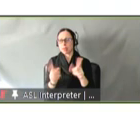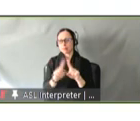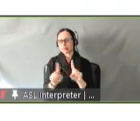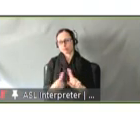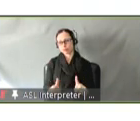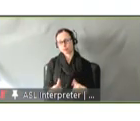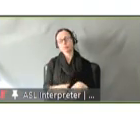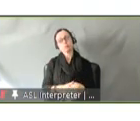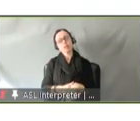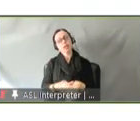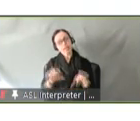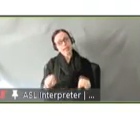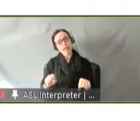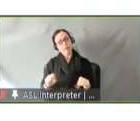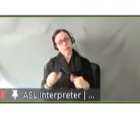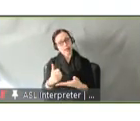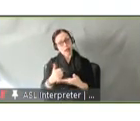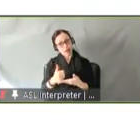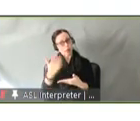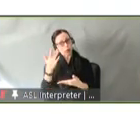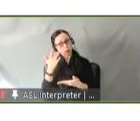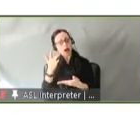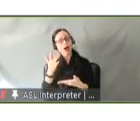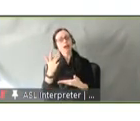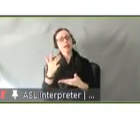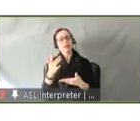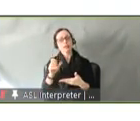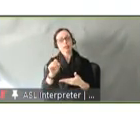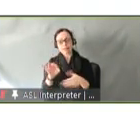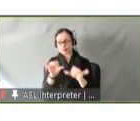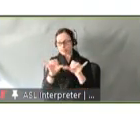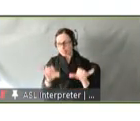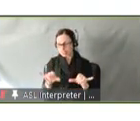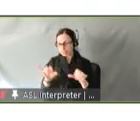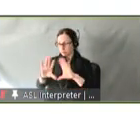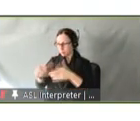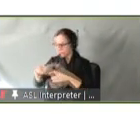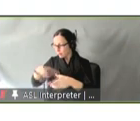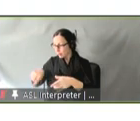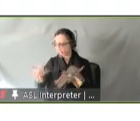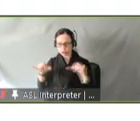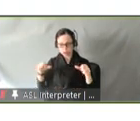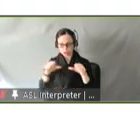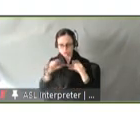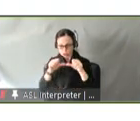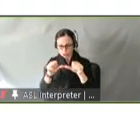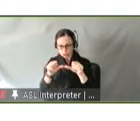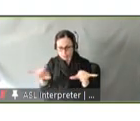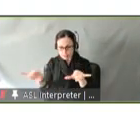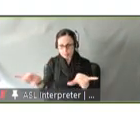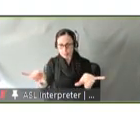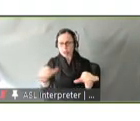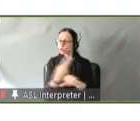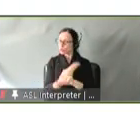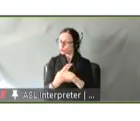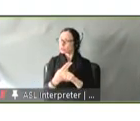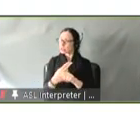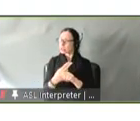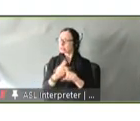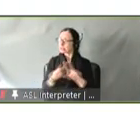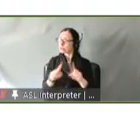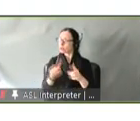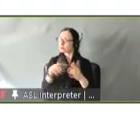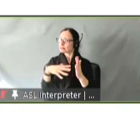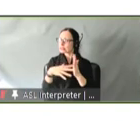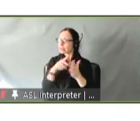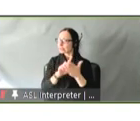incredibly helpful because the consistency of findings across systems and populations using similar definitions and study designs, I think, create